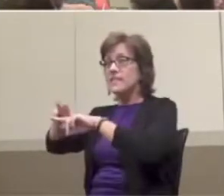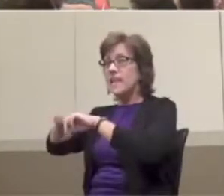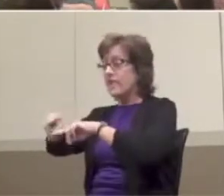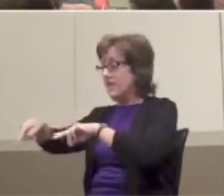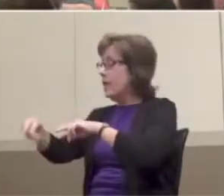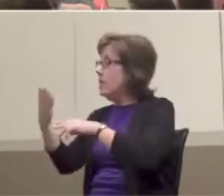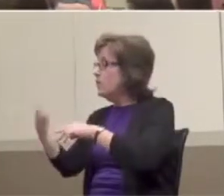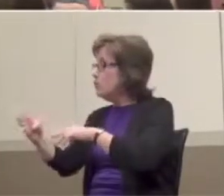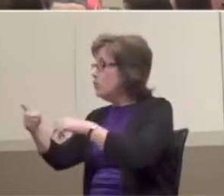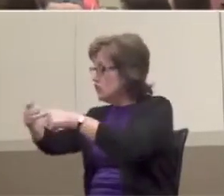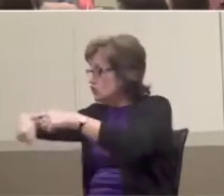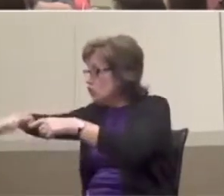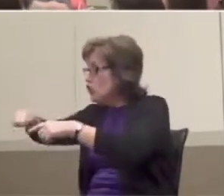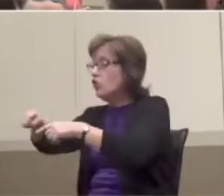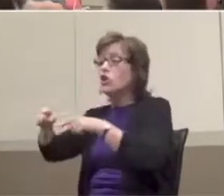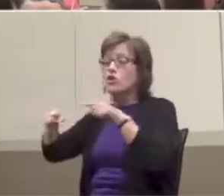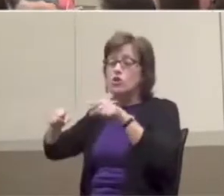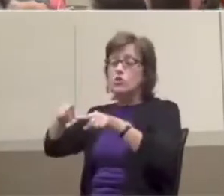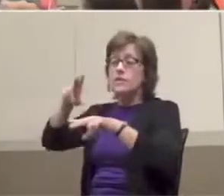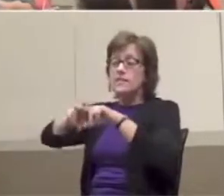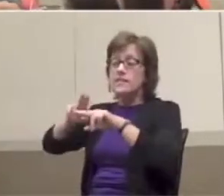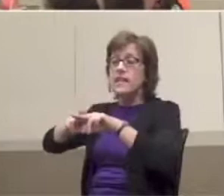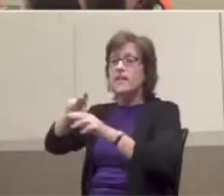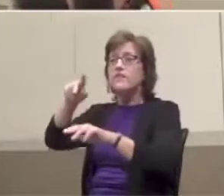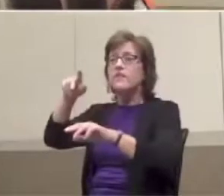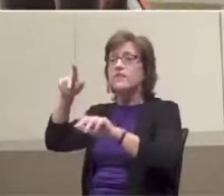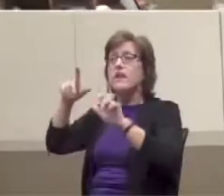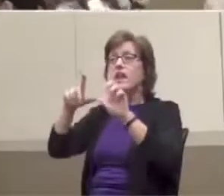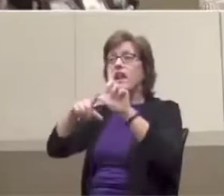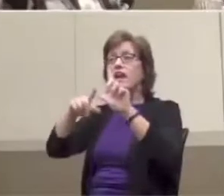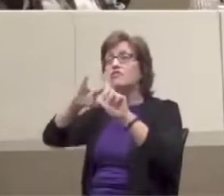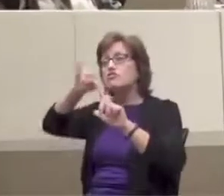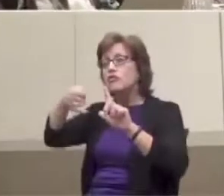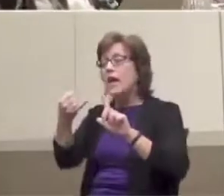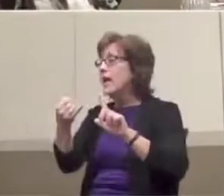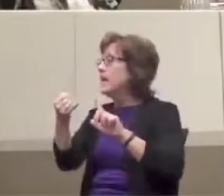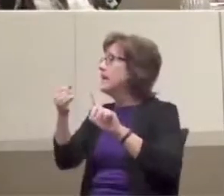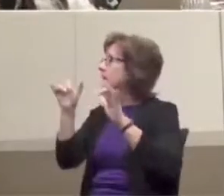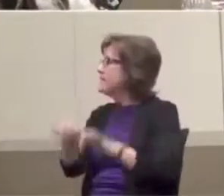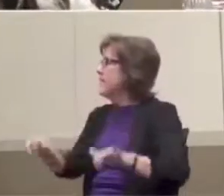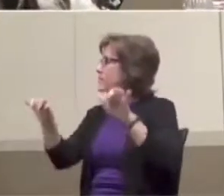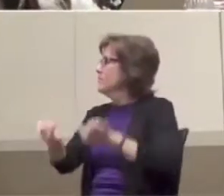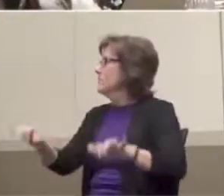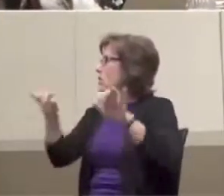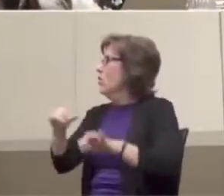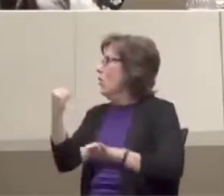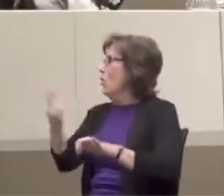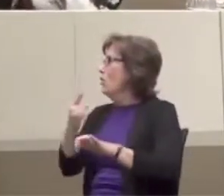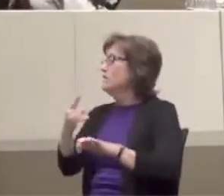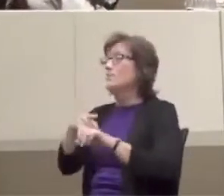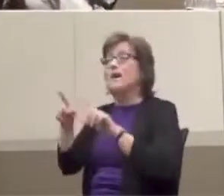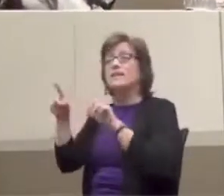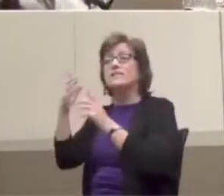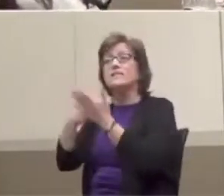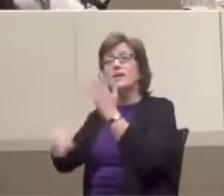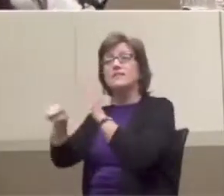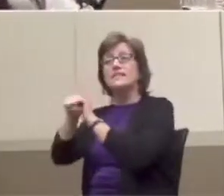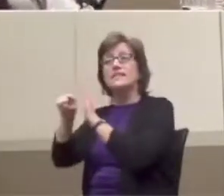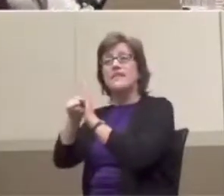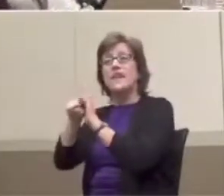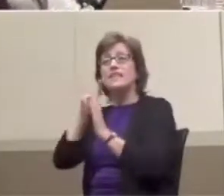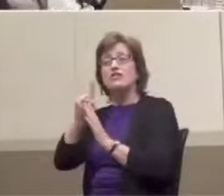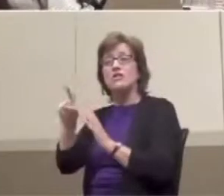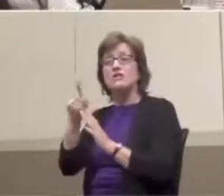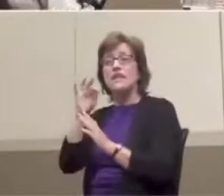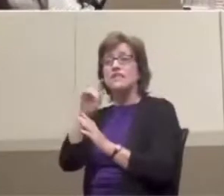letter J, that would be something that would be permanent, so it would always be there, it would always be the same. But some disadvantages would be that if it